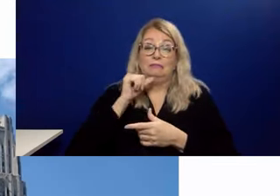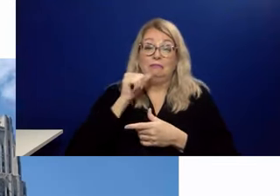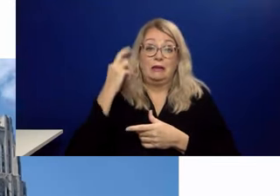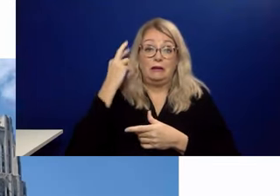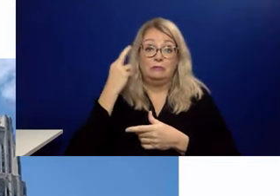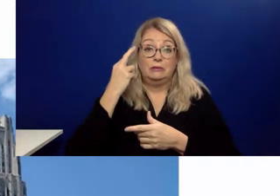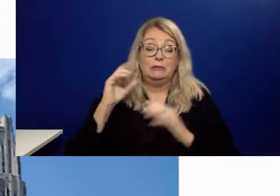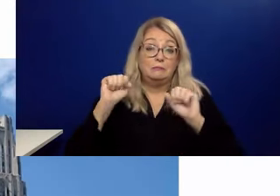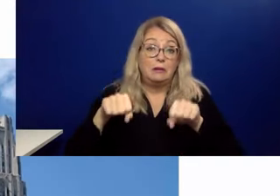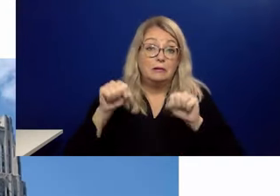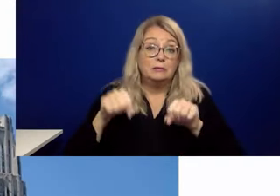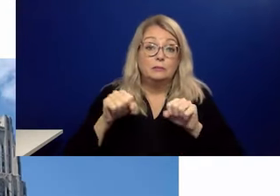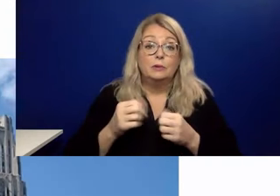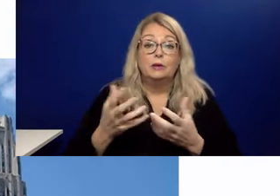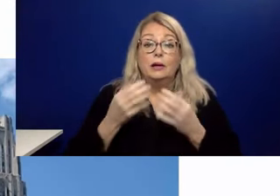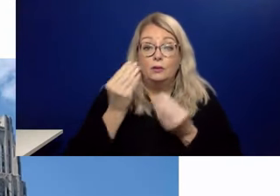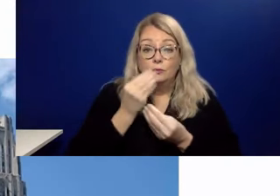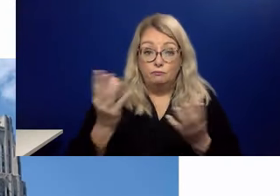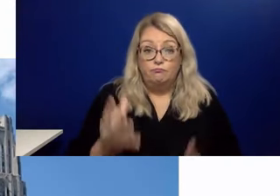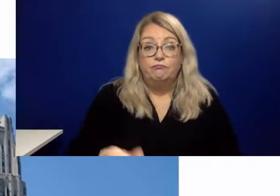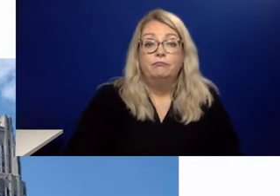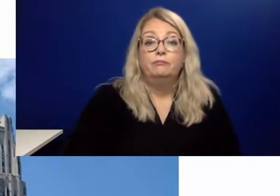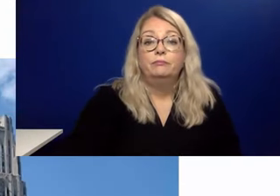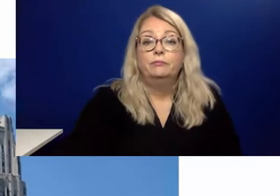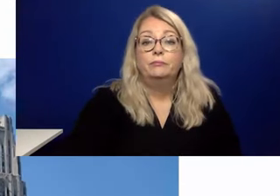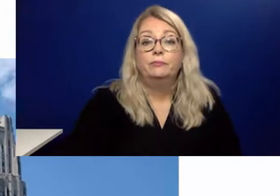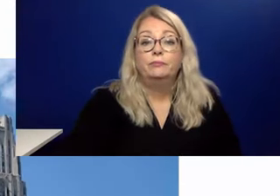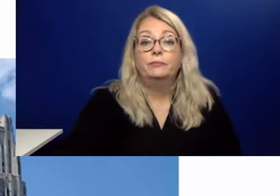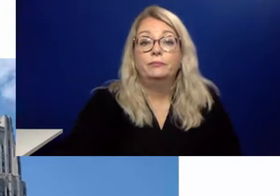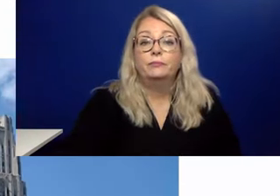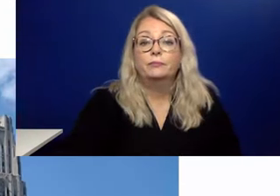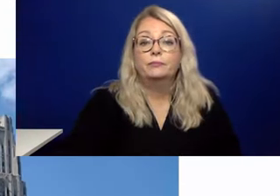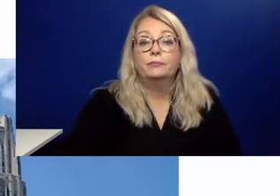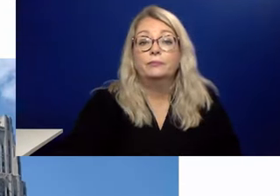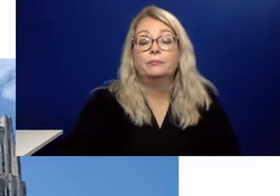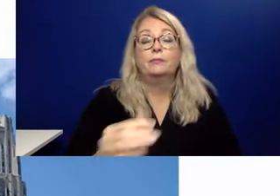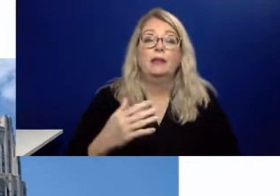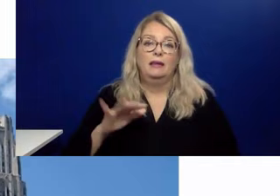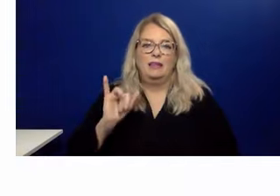anticipated. So I just want to let you know that's part of my kind of perspective.